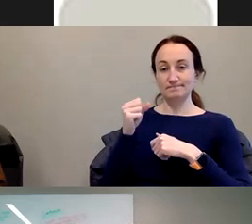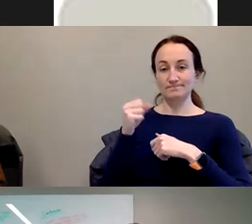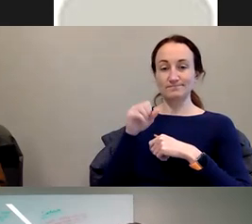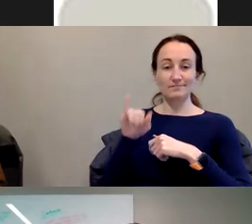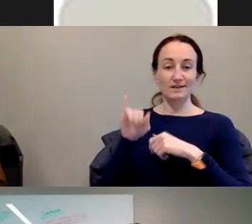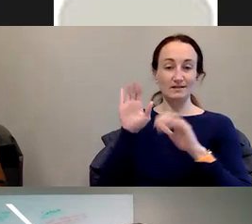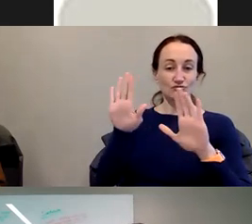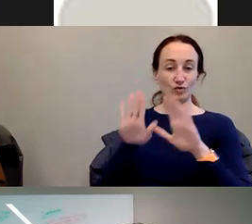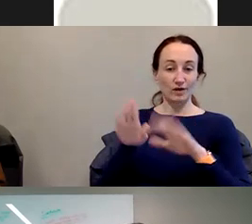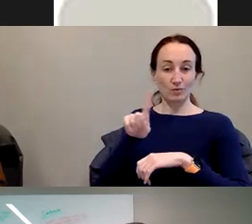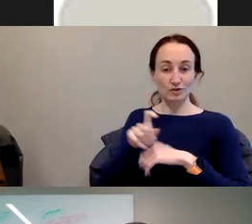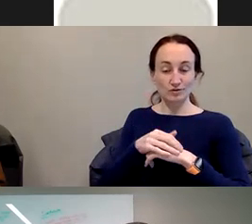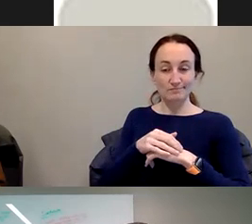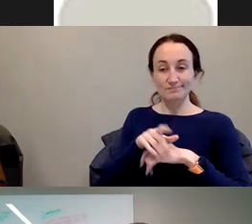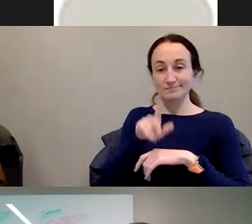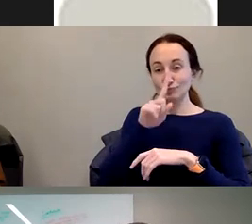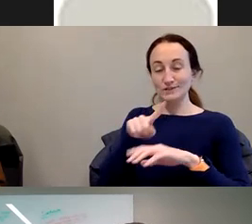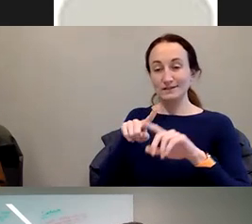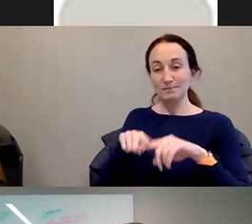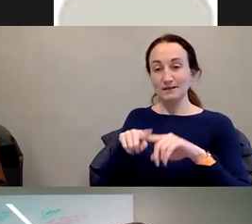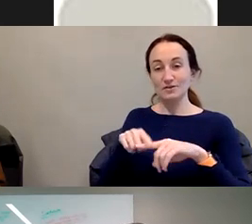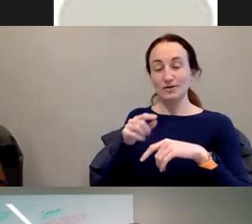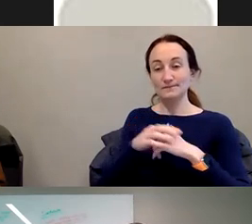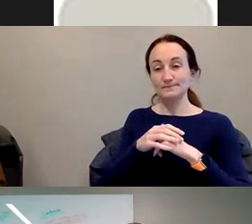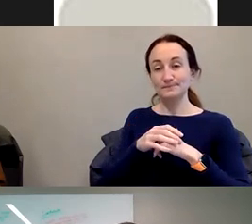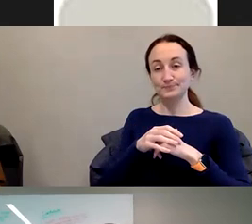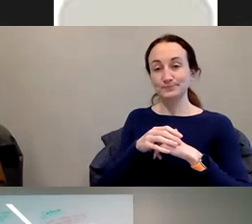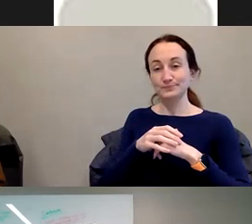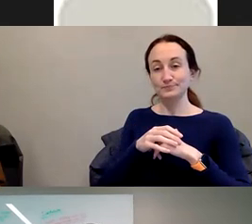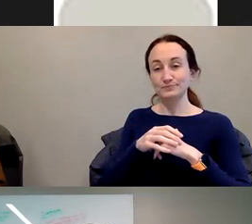question. So it really depends on